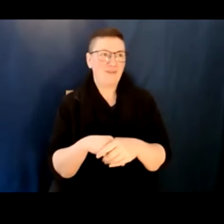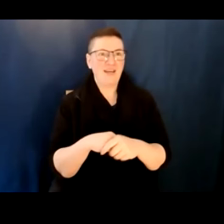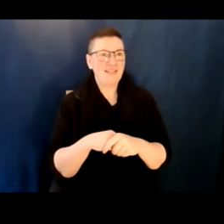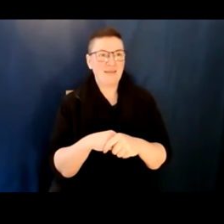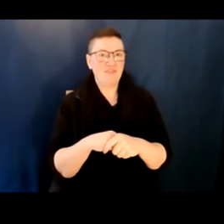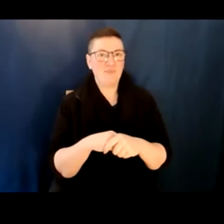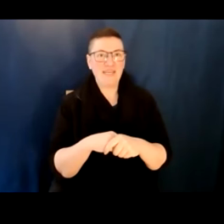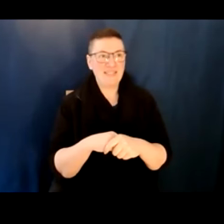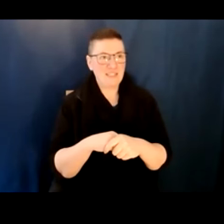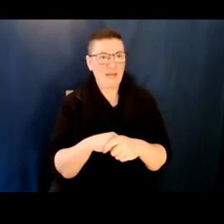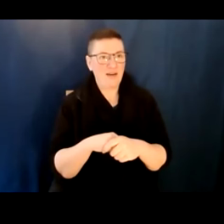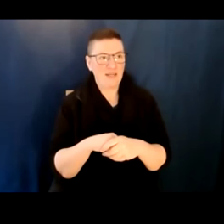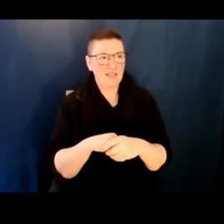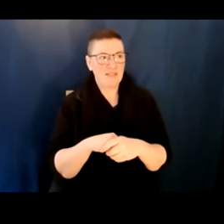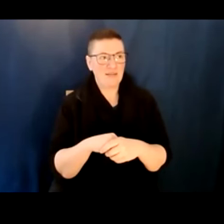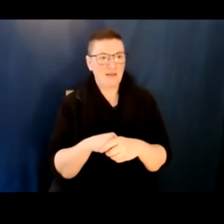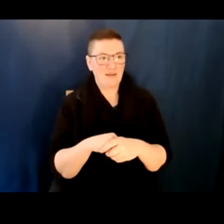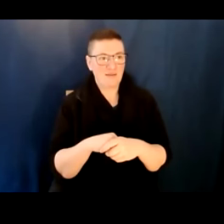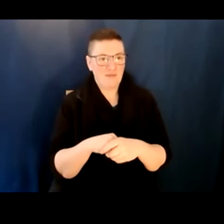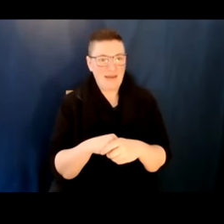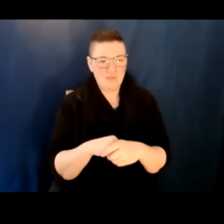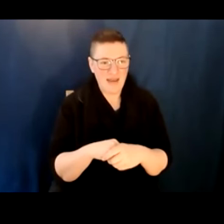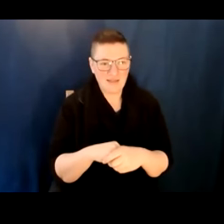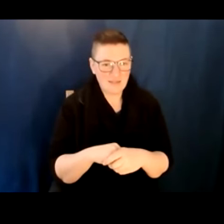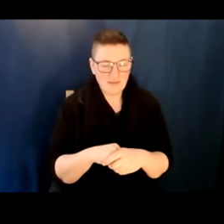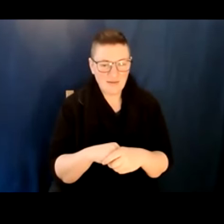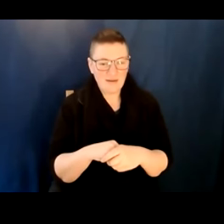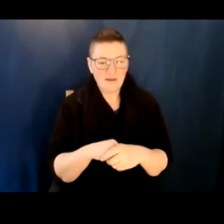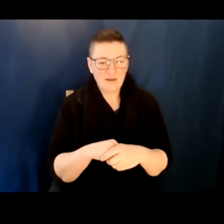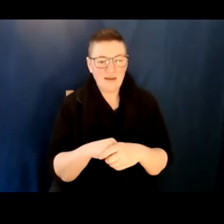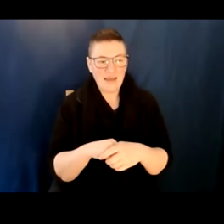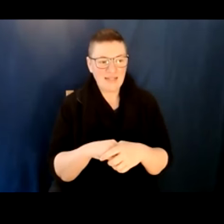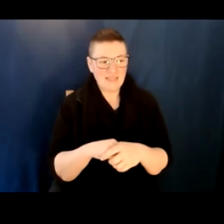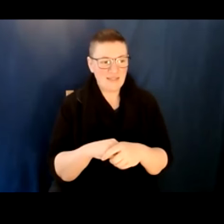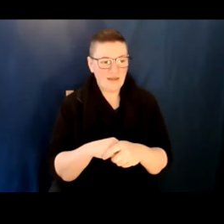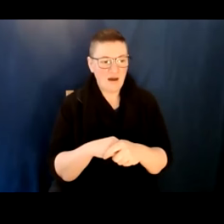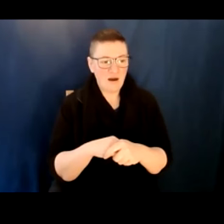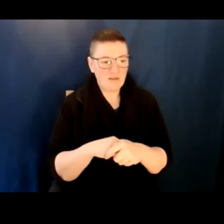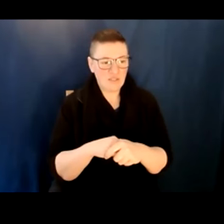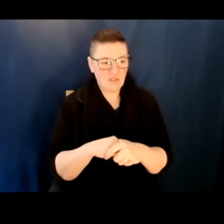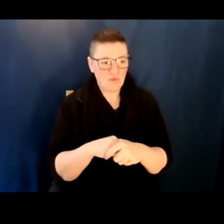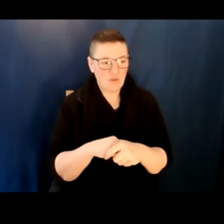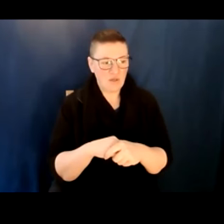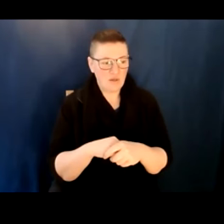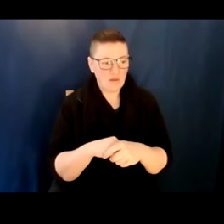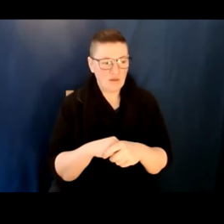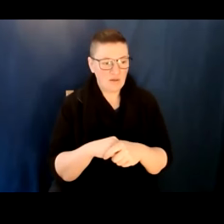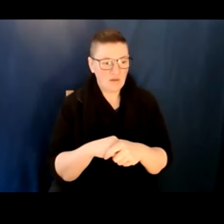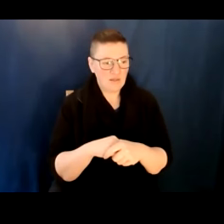Obviously, so the concept of being in despair is abstract, and it's hard to